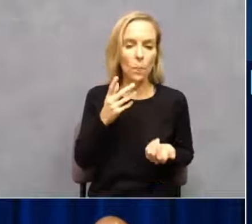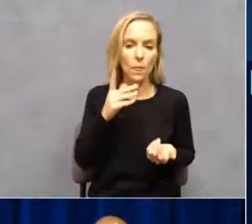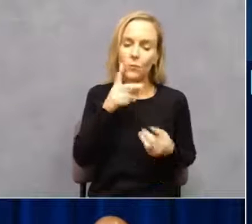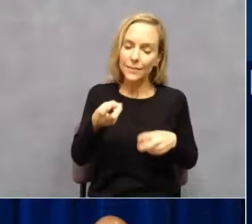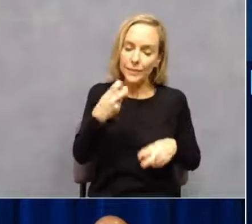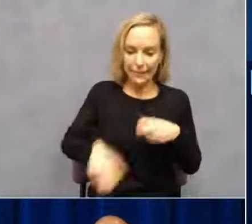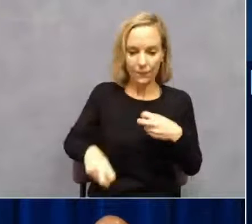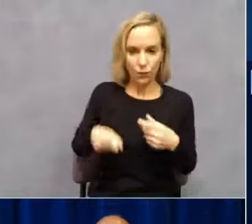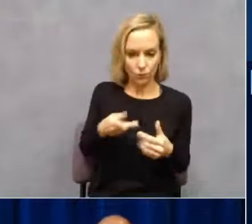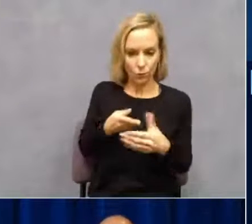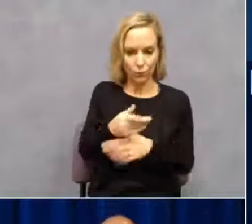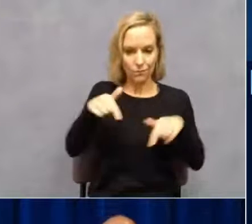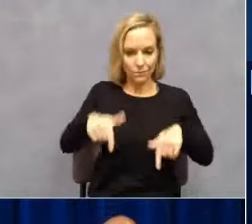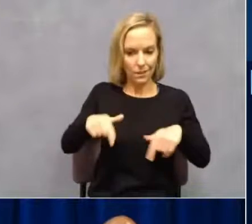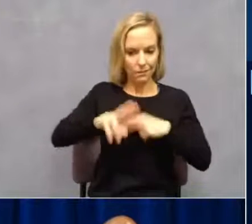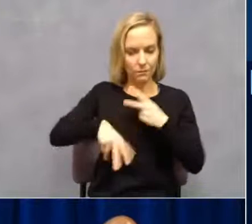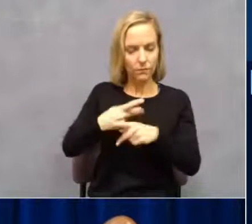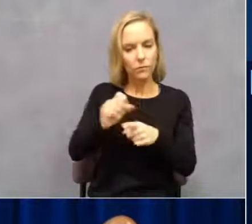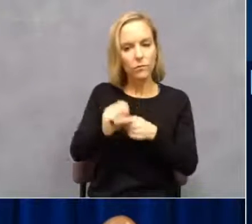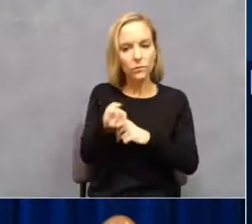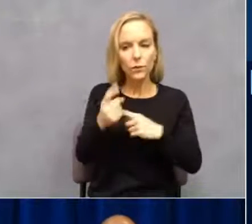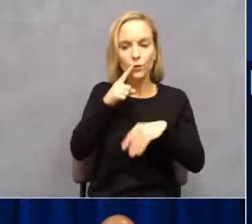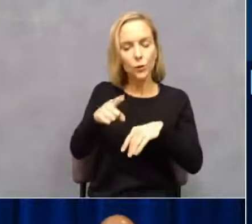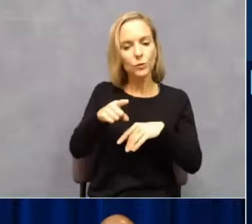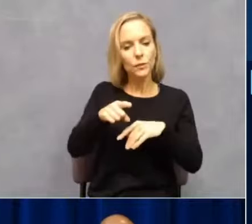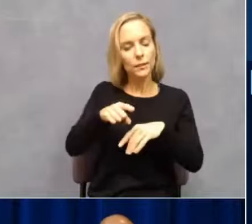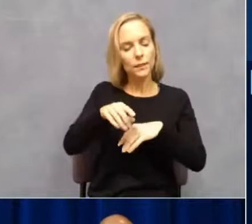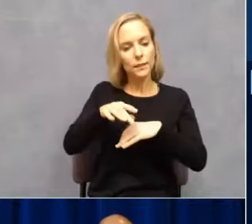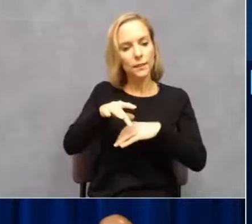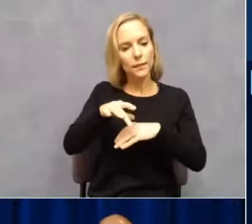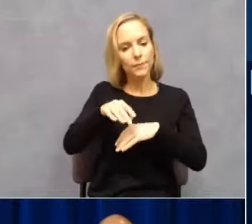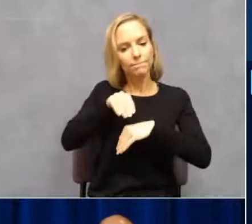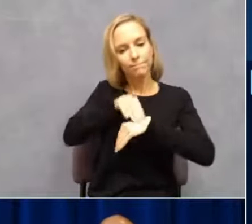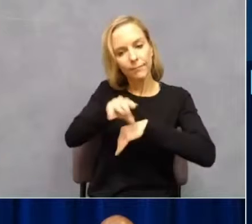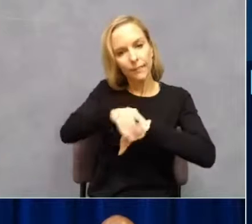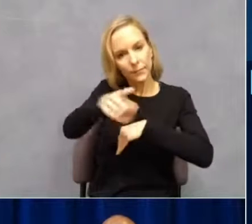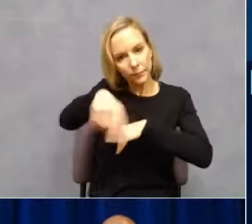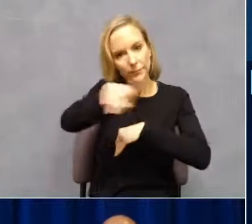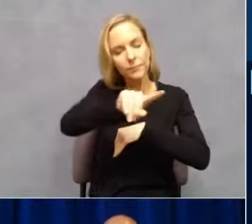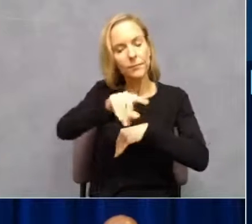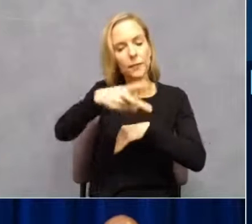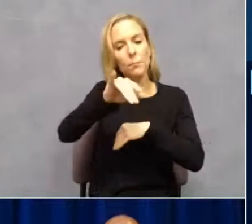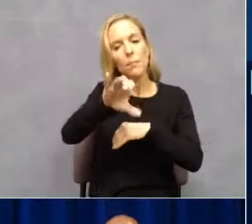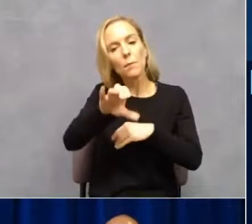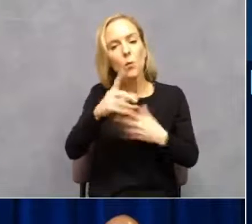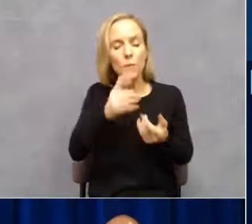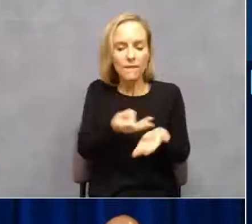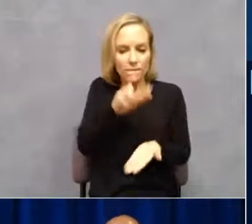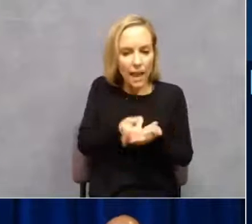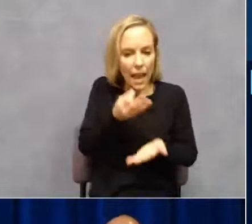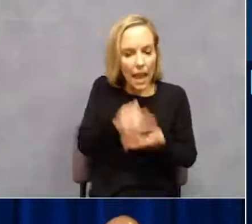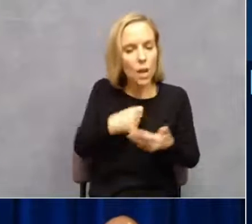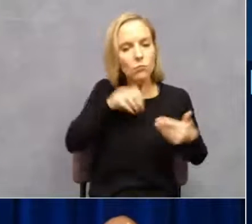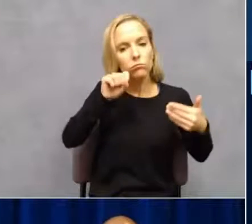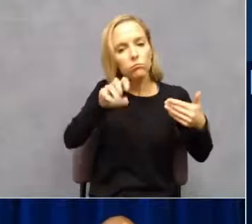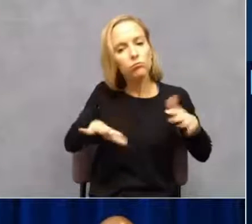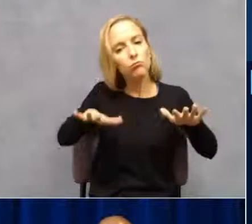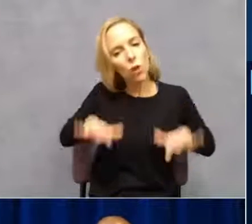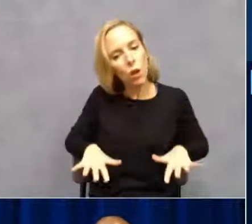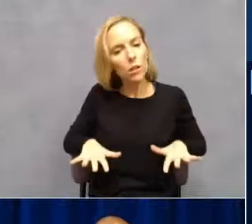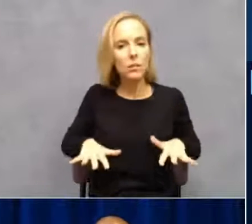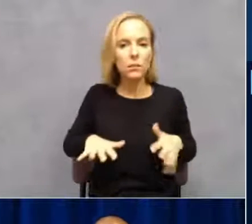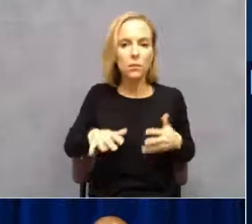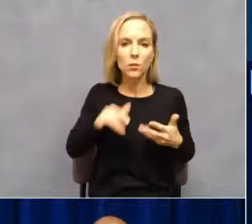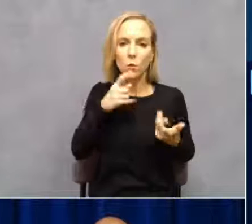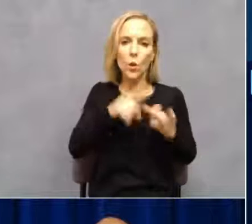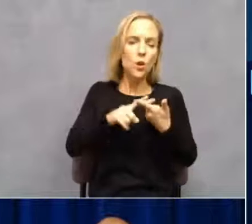this and we're trying to advise the public during a difficult time, you want to be fact-based, you want to be calm, you want to try not to be sensational. All